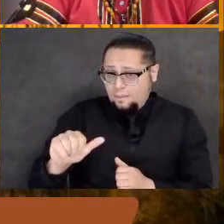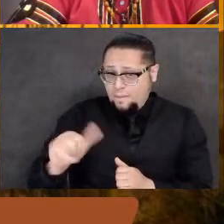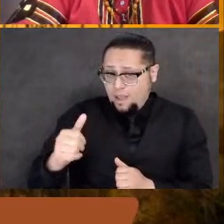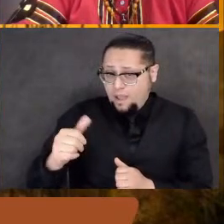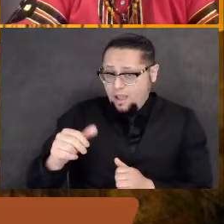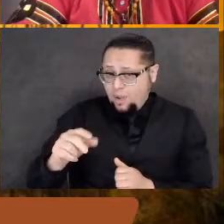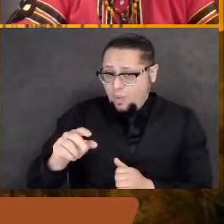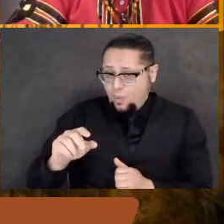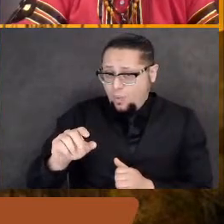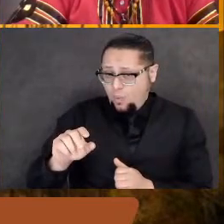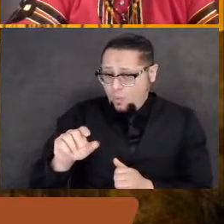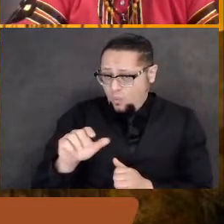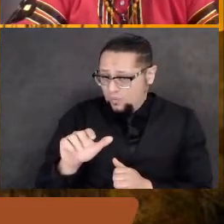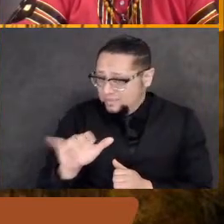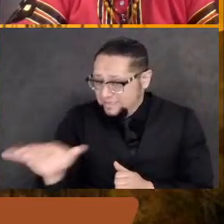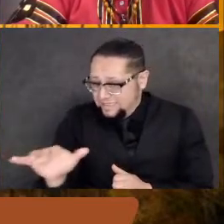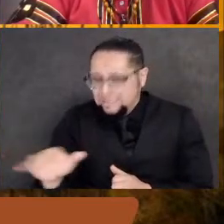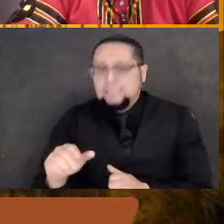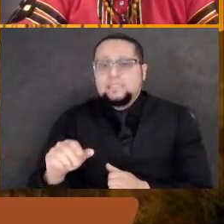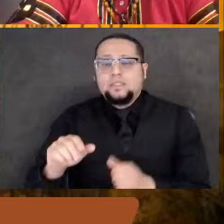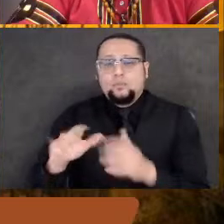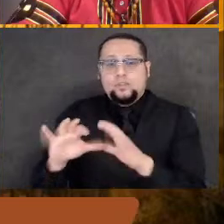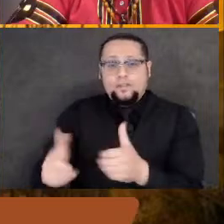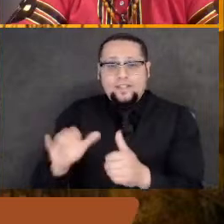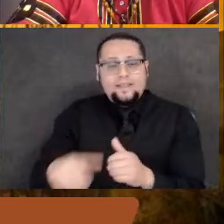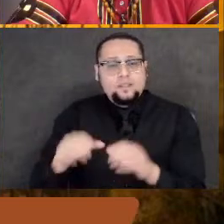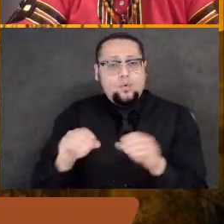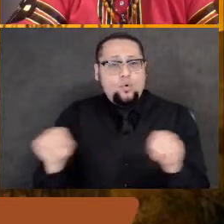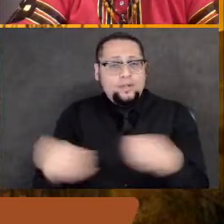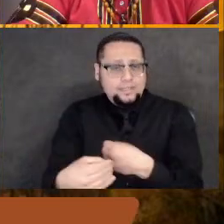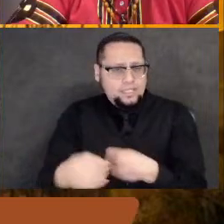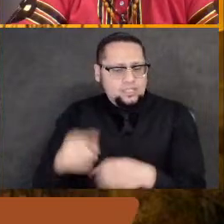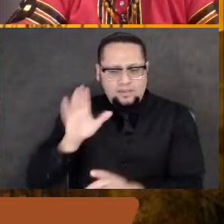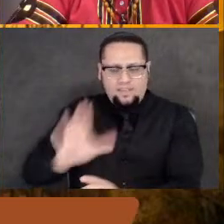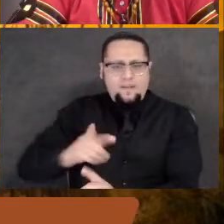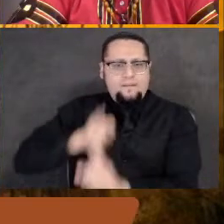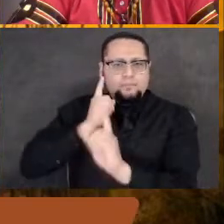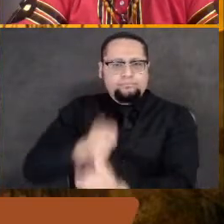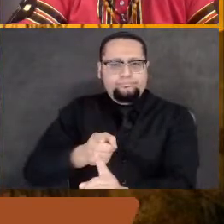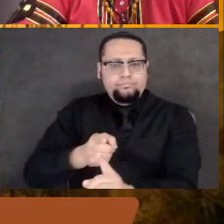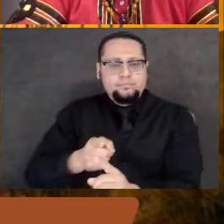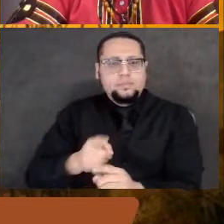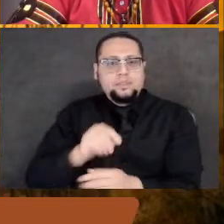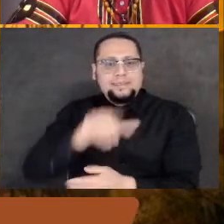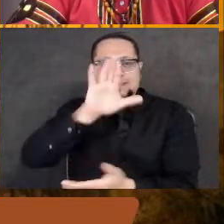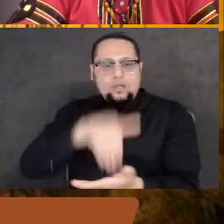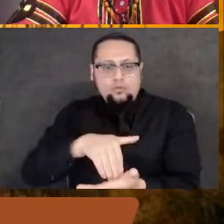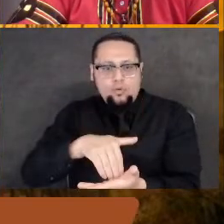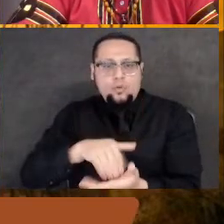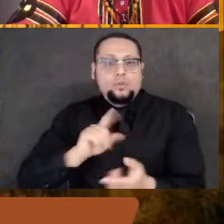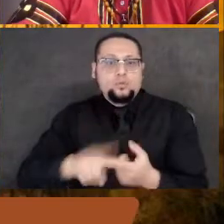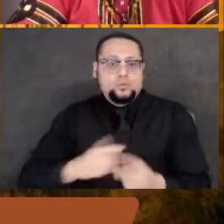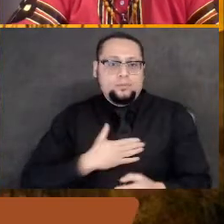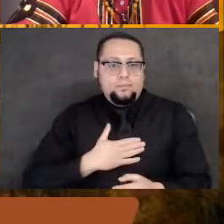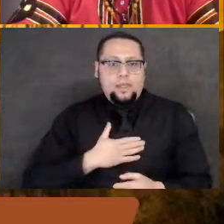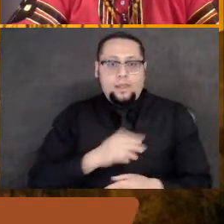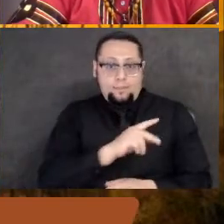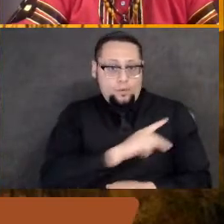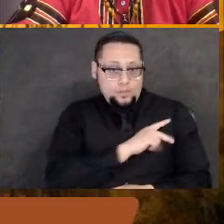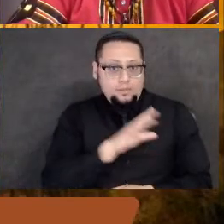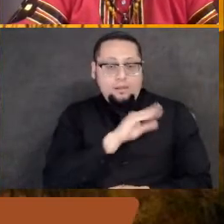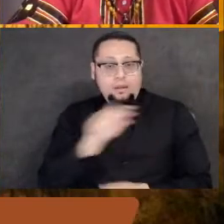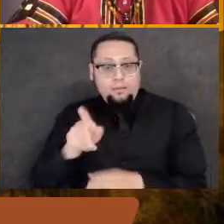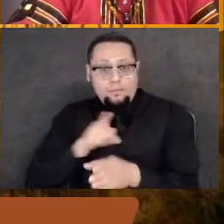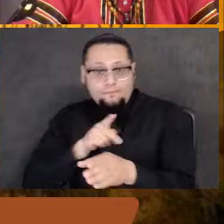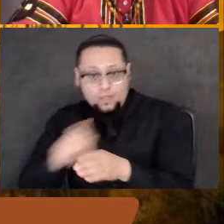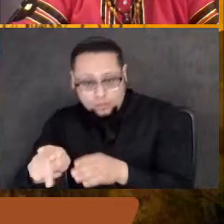Reservation. And this is an organization that is really central to my personal and professional